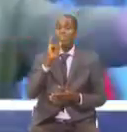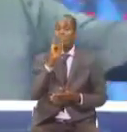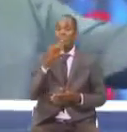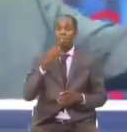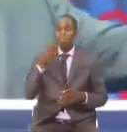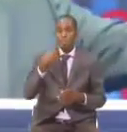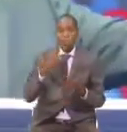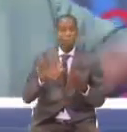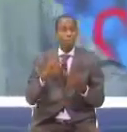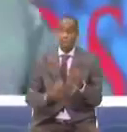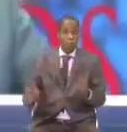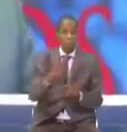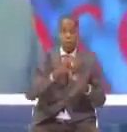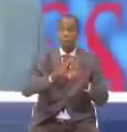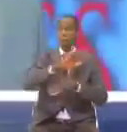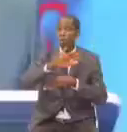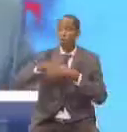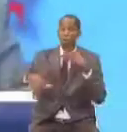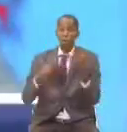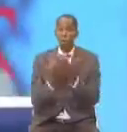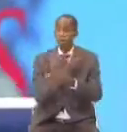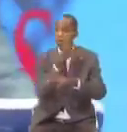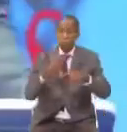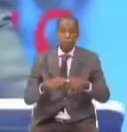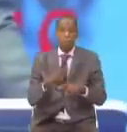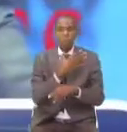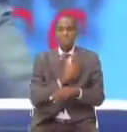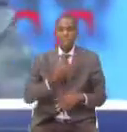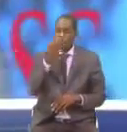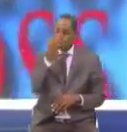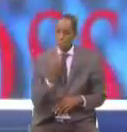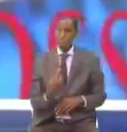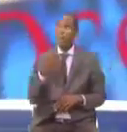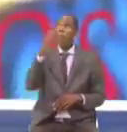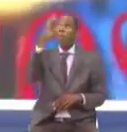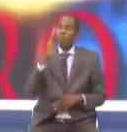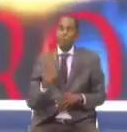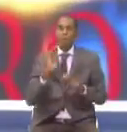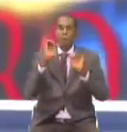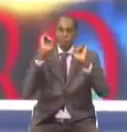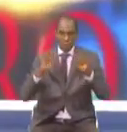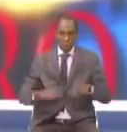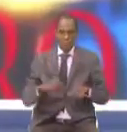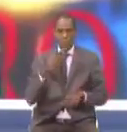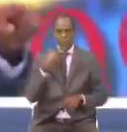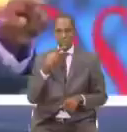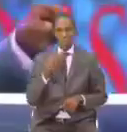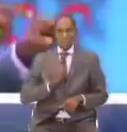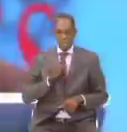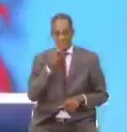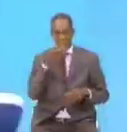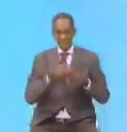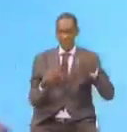all nations. And only God can say, I am in Nigeria. I